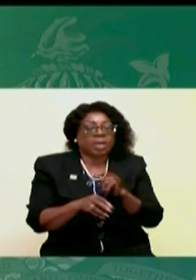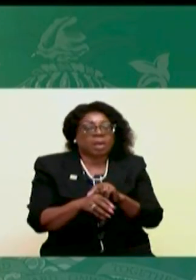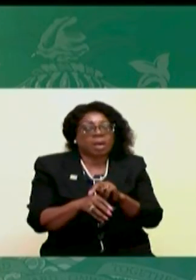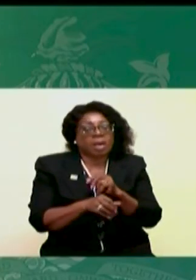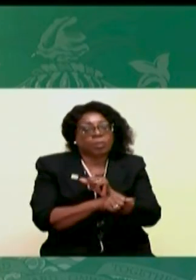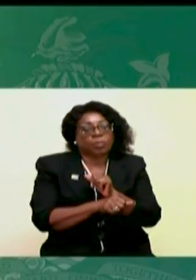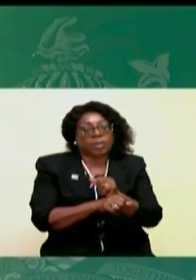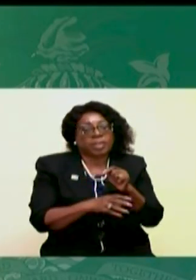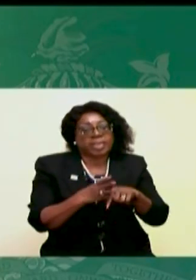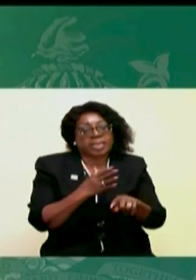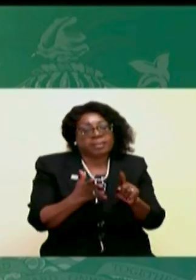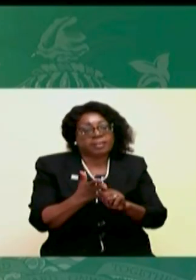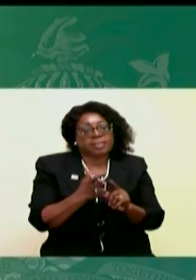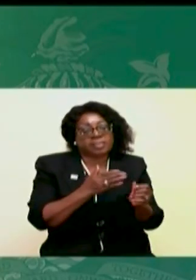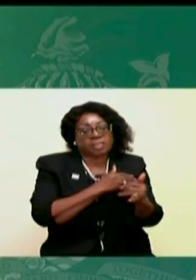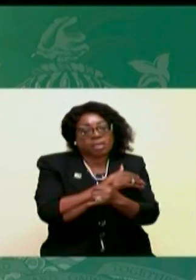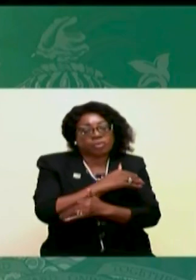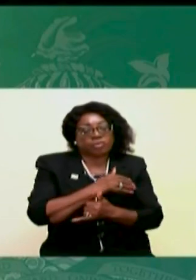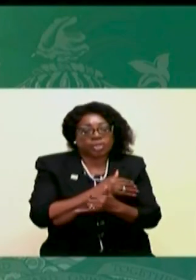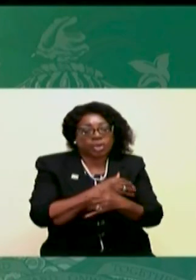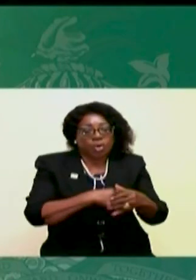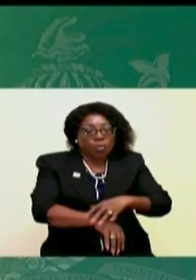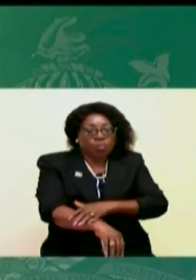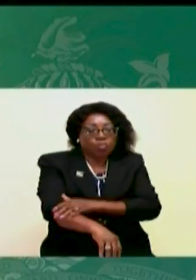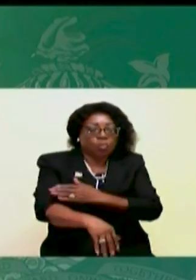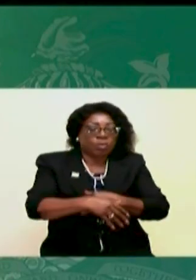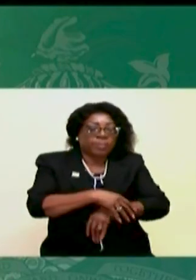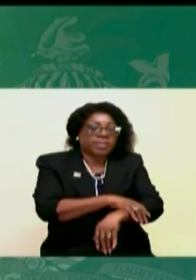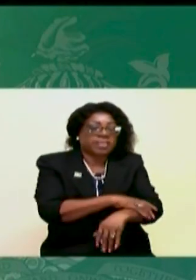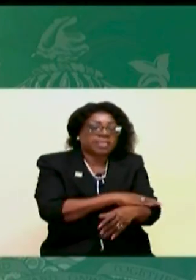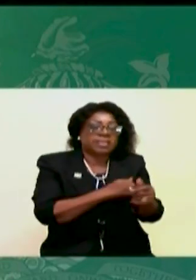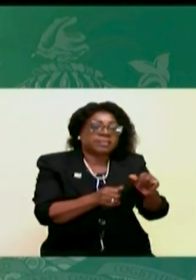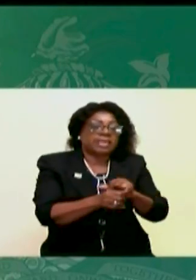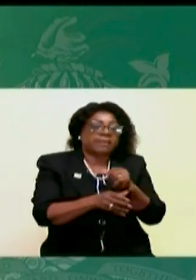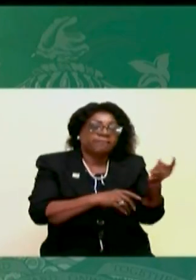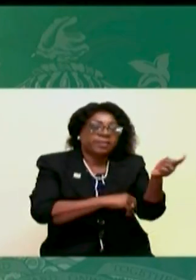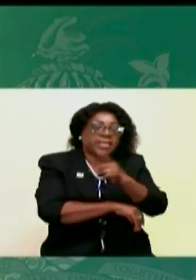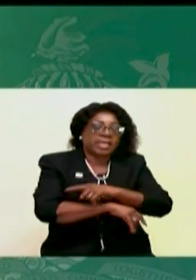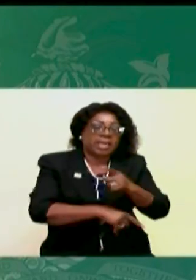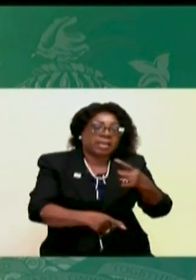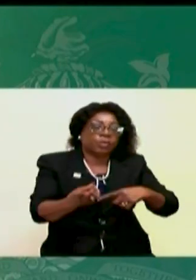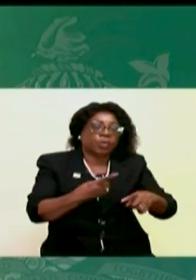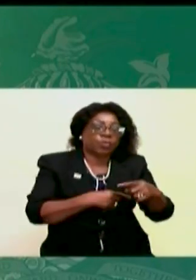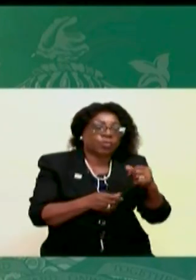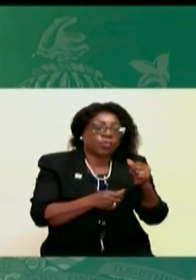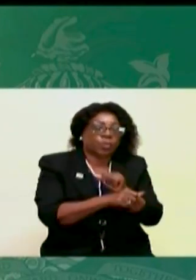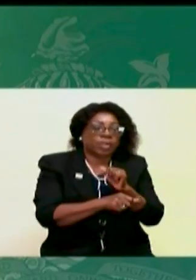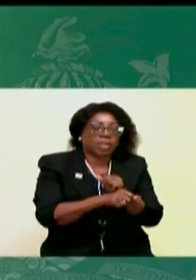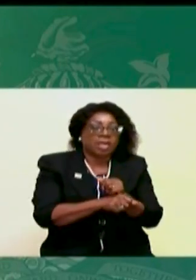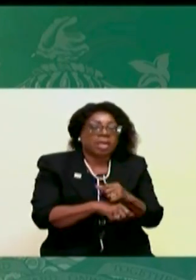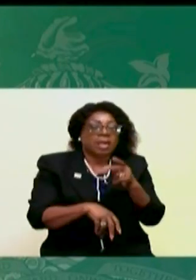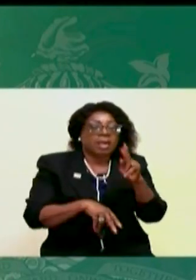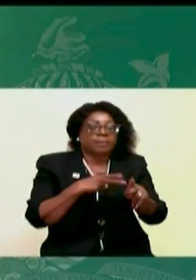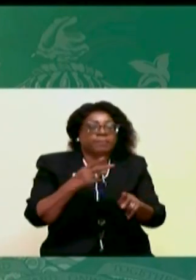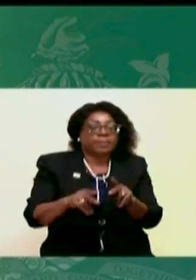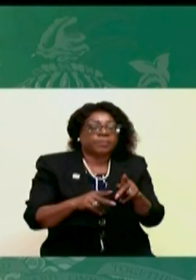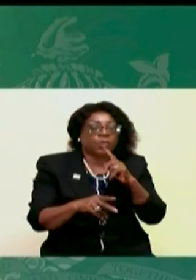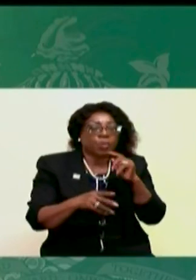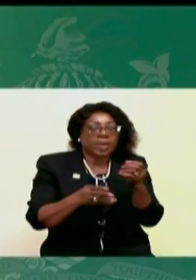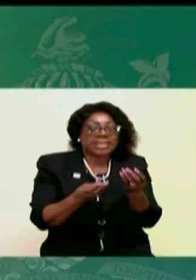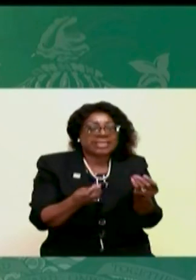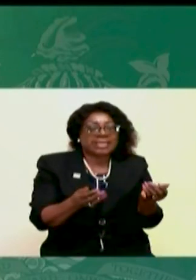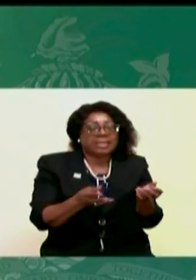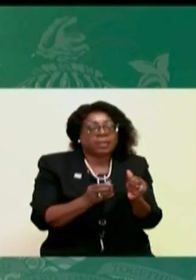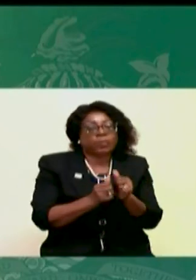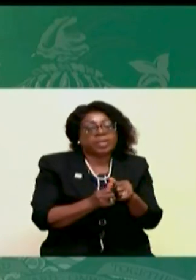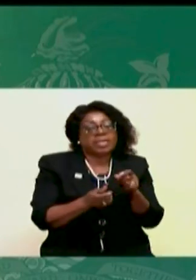this country, who roll up their sleeves every day and go to work, and with people who are dealing with difficult situations every